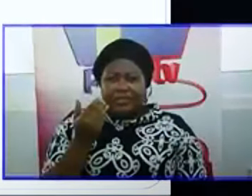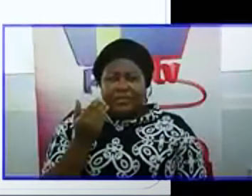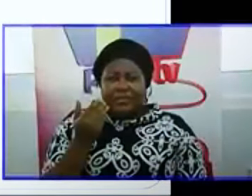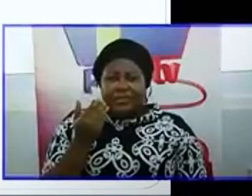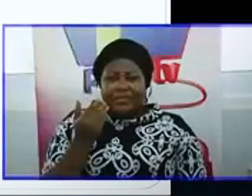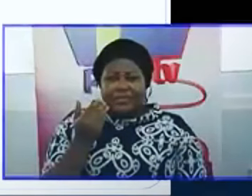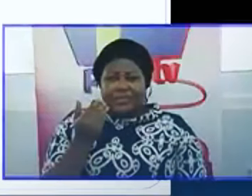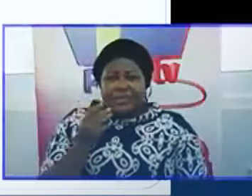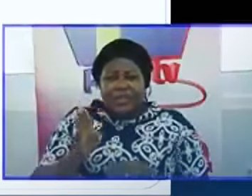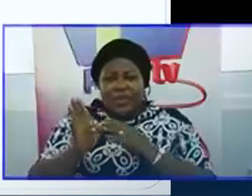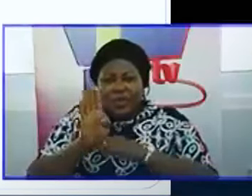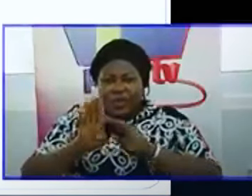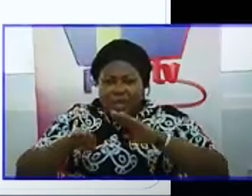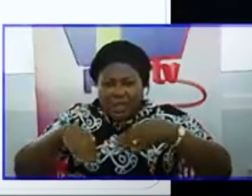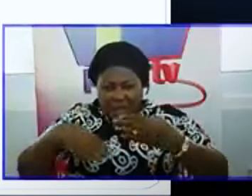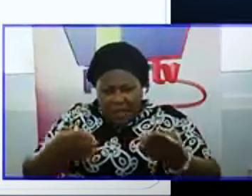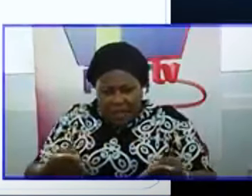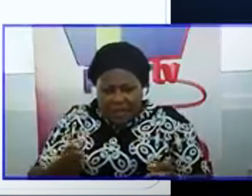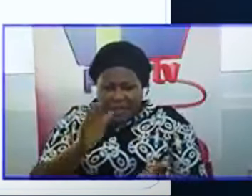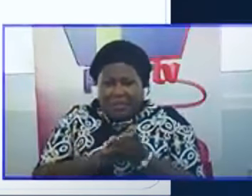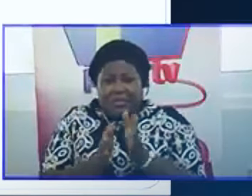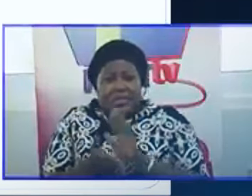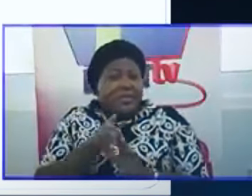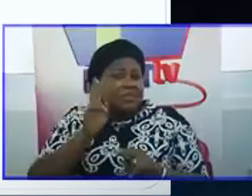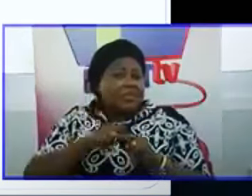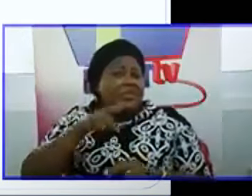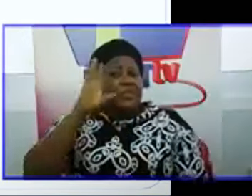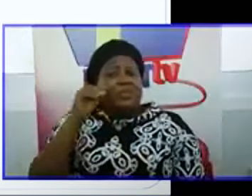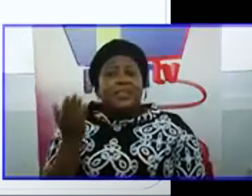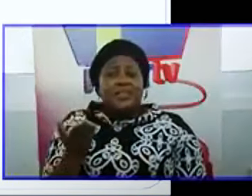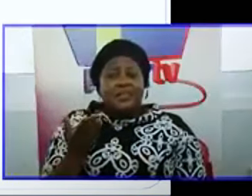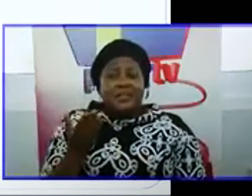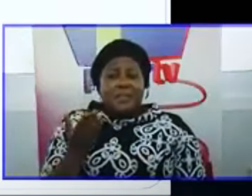to become the chairman of this great church.